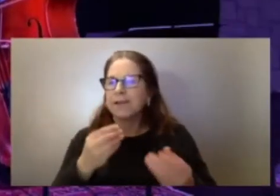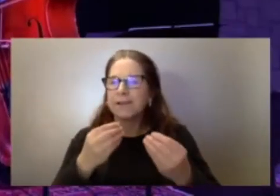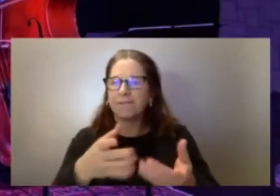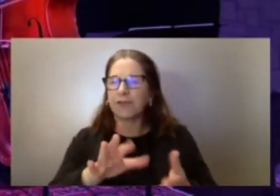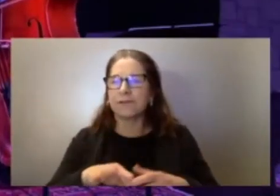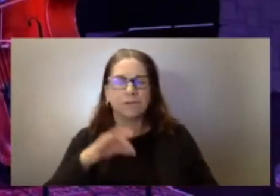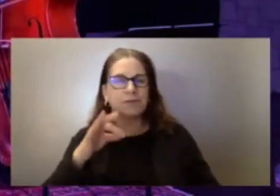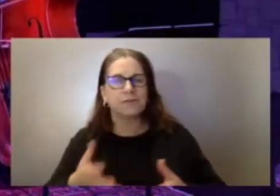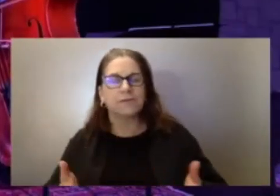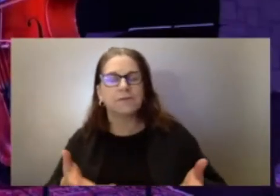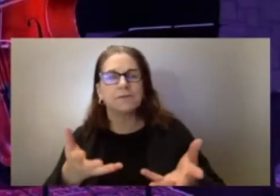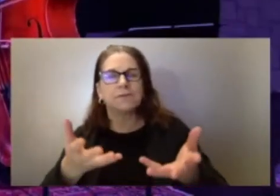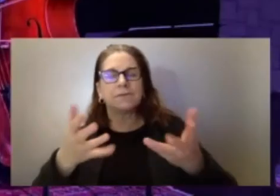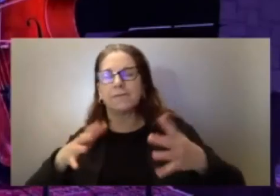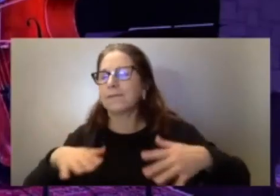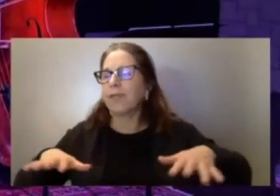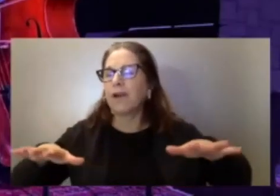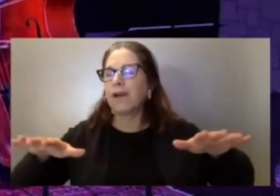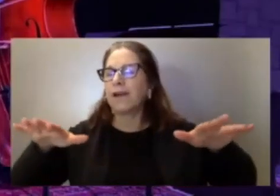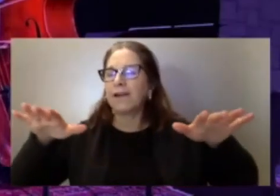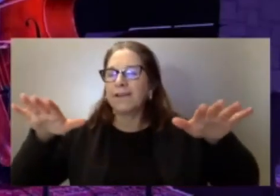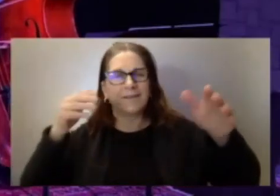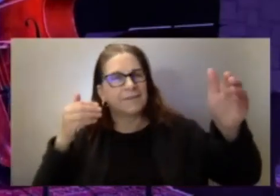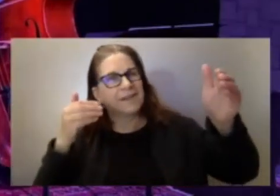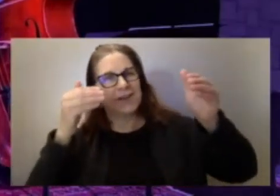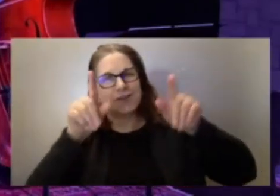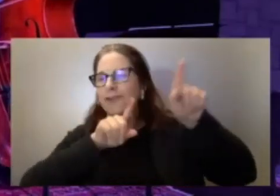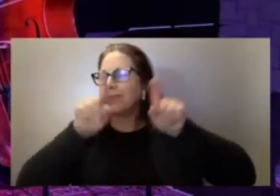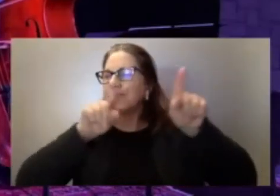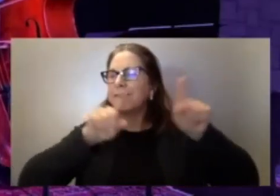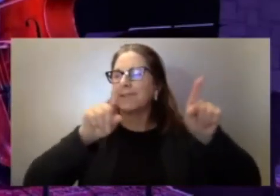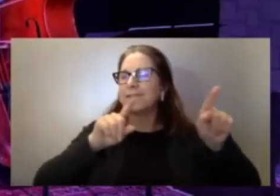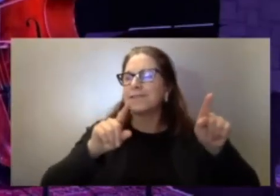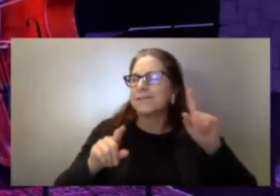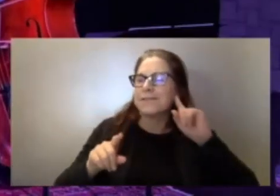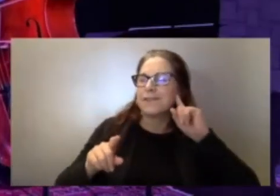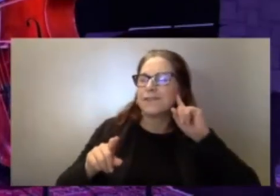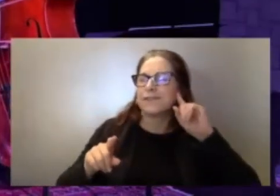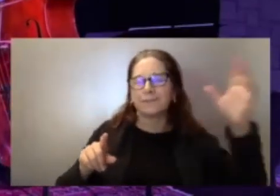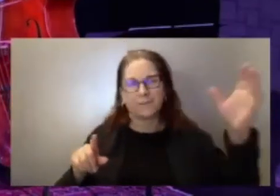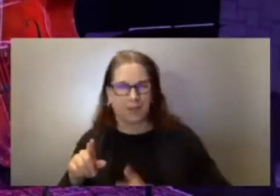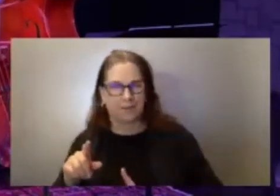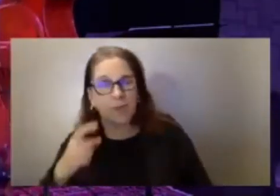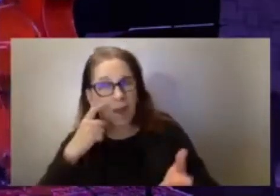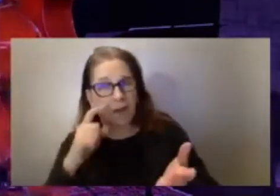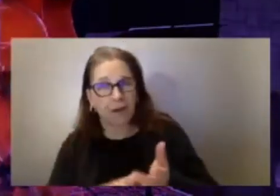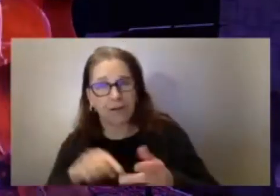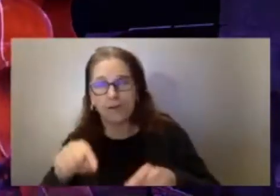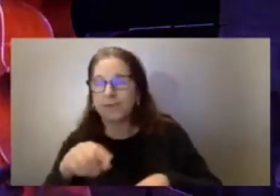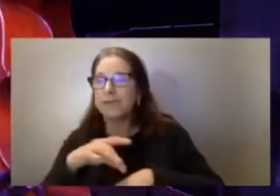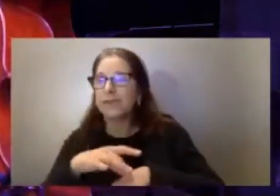If you sing, it will give your spirit lift to fly to the stars' ears and back.